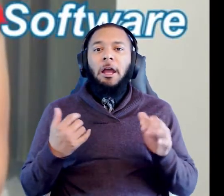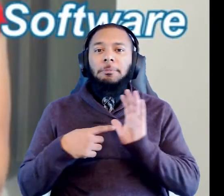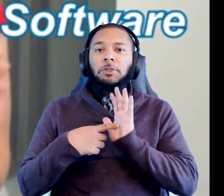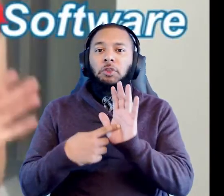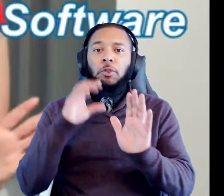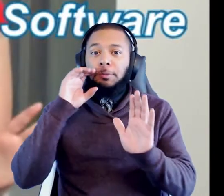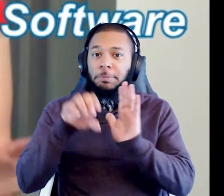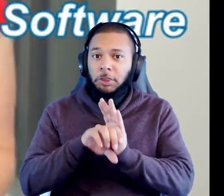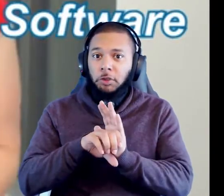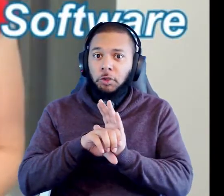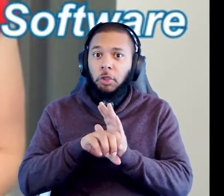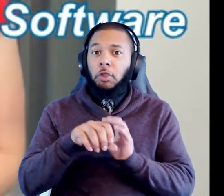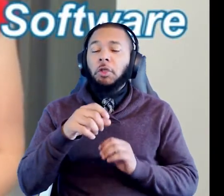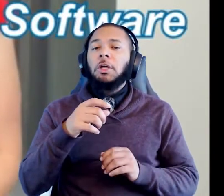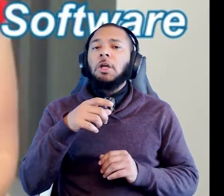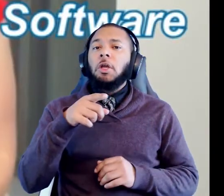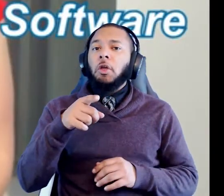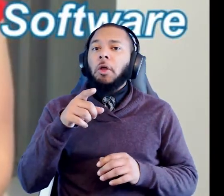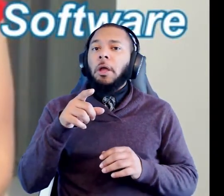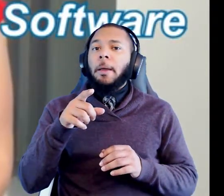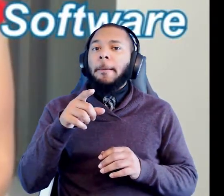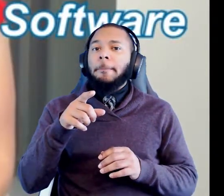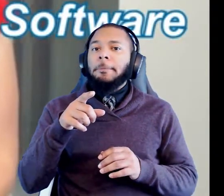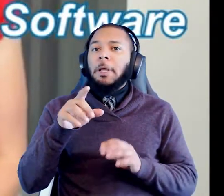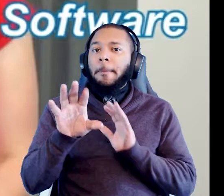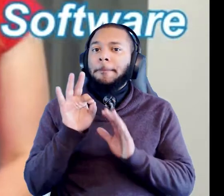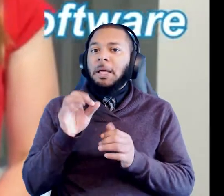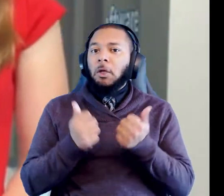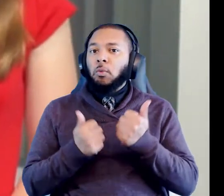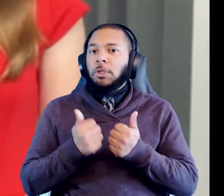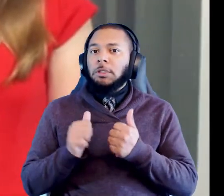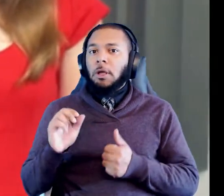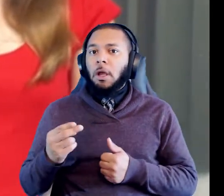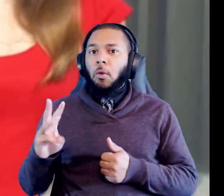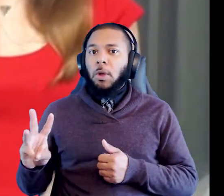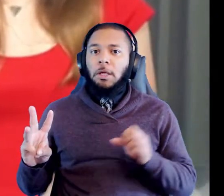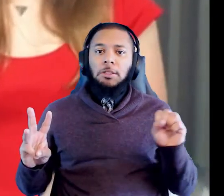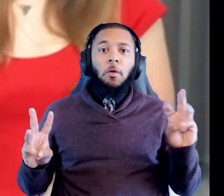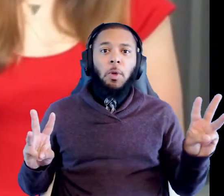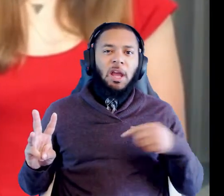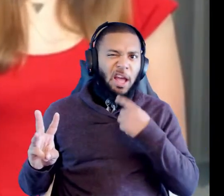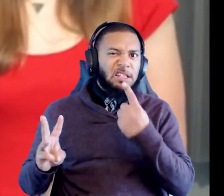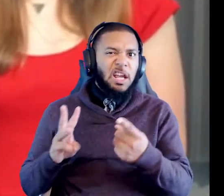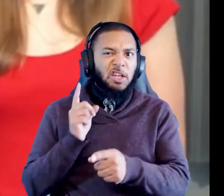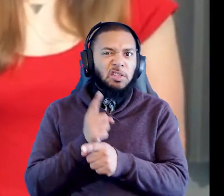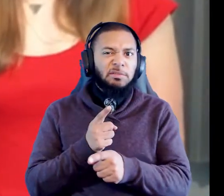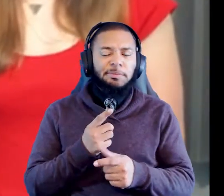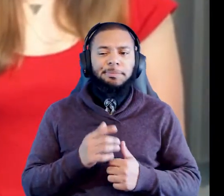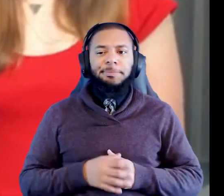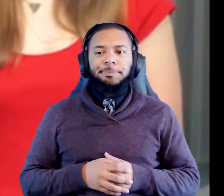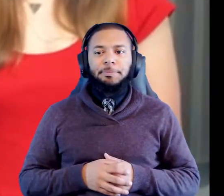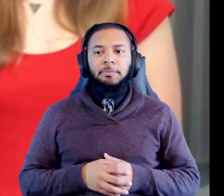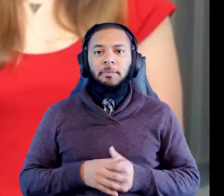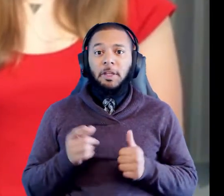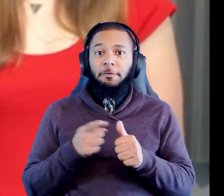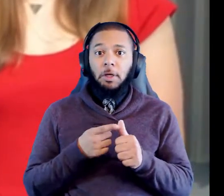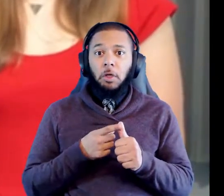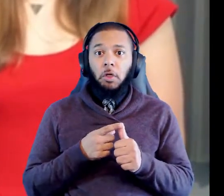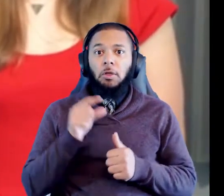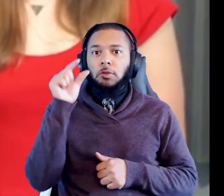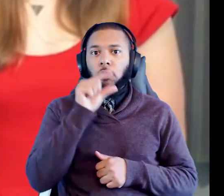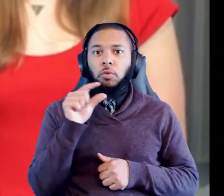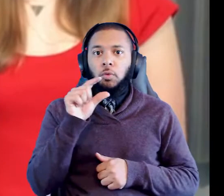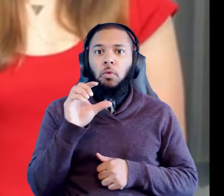is a piece of hardware or a piece of software our first one is google chrome